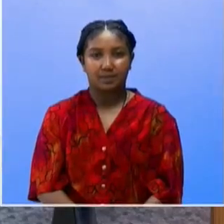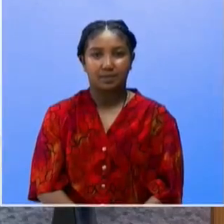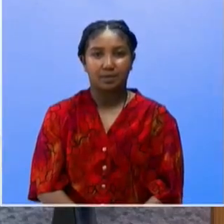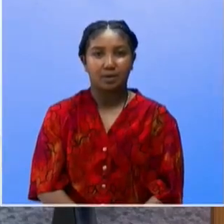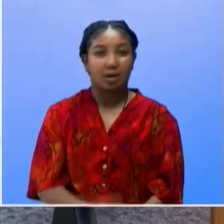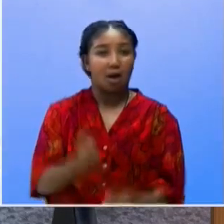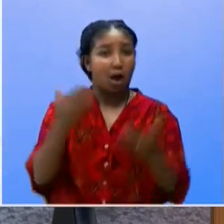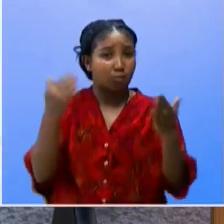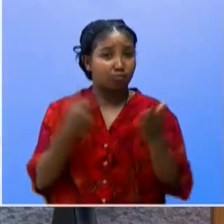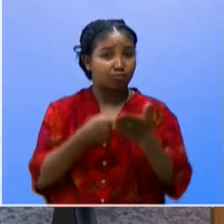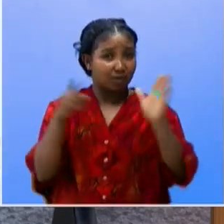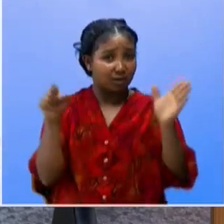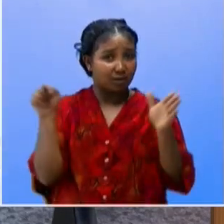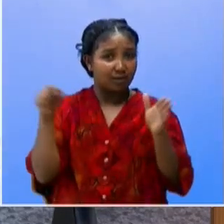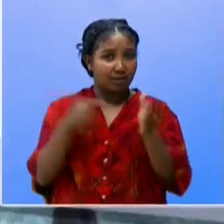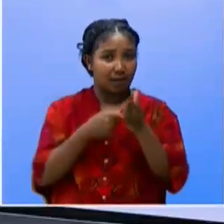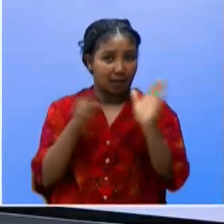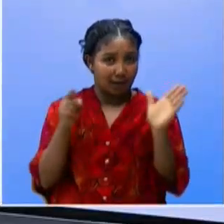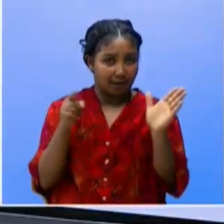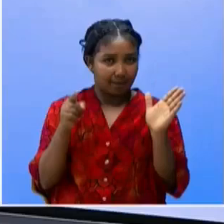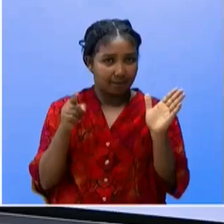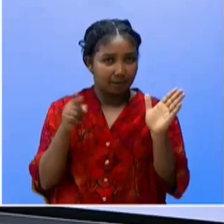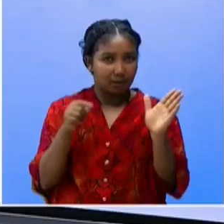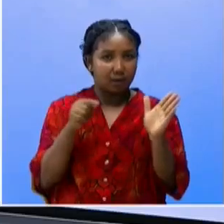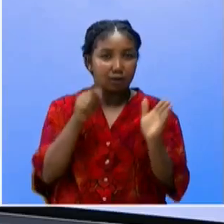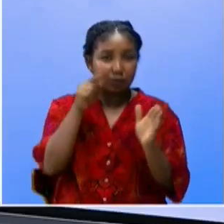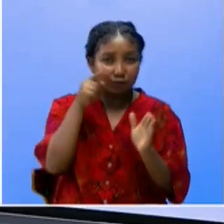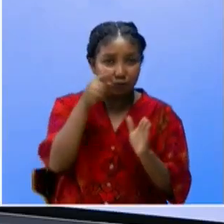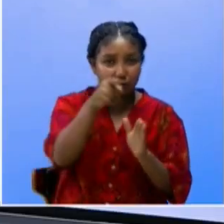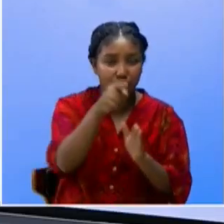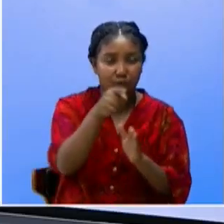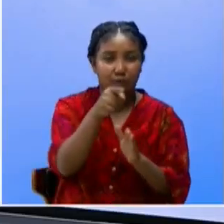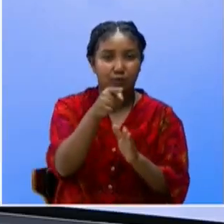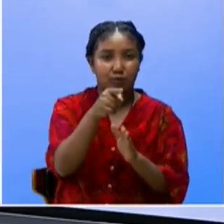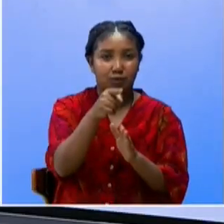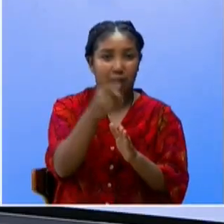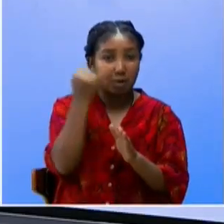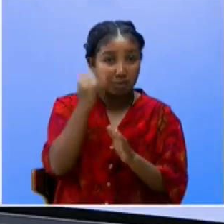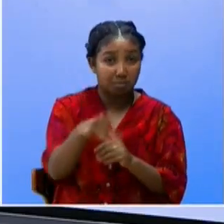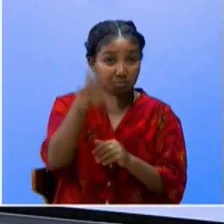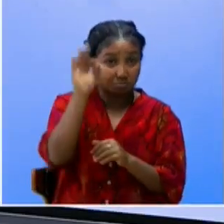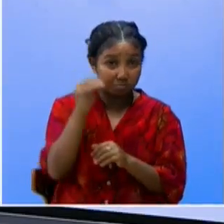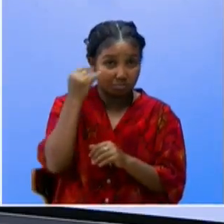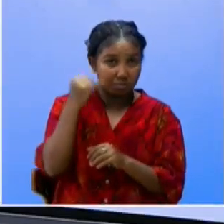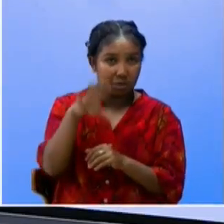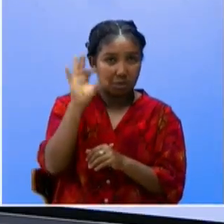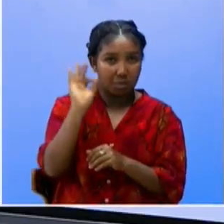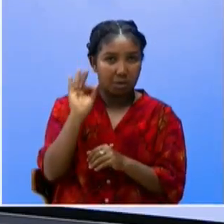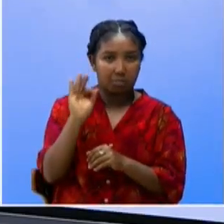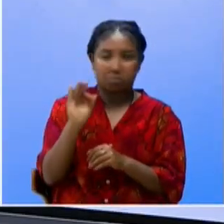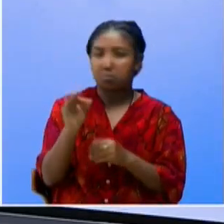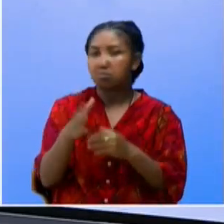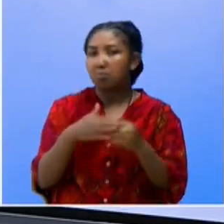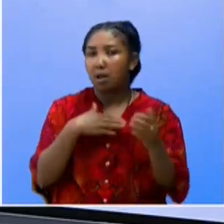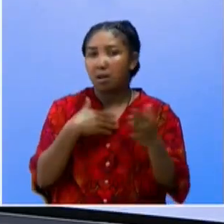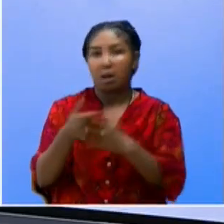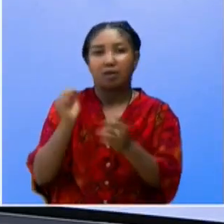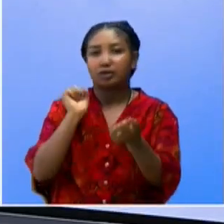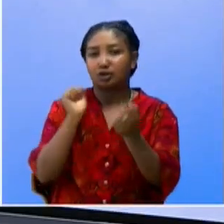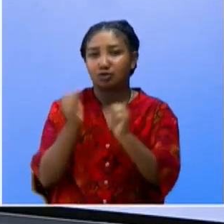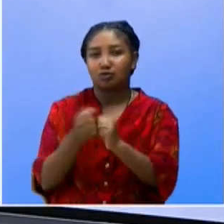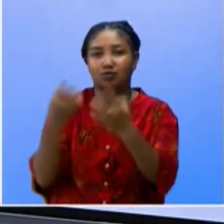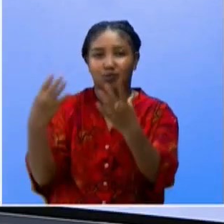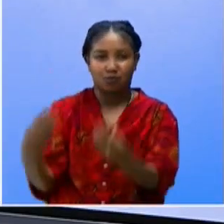I hope it is clear. If you get this point, now we will change into